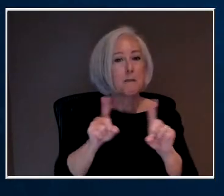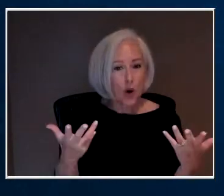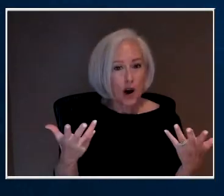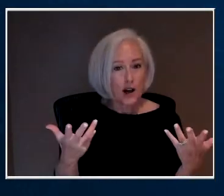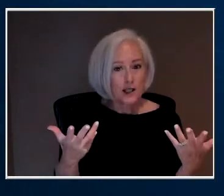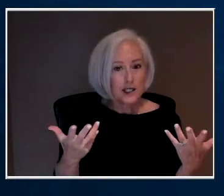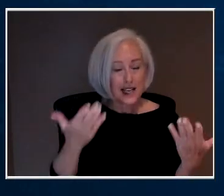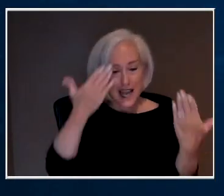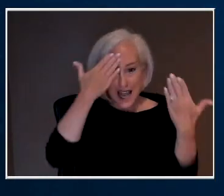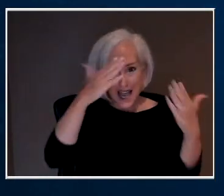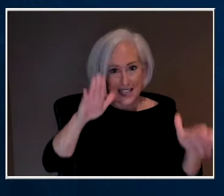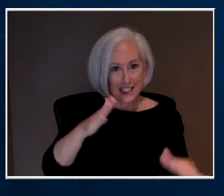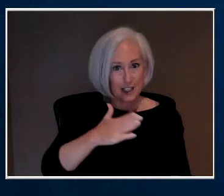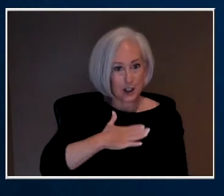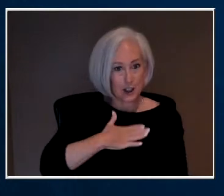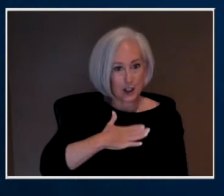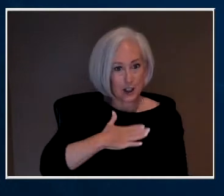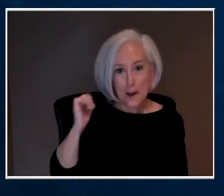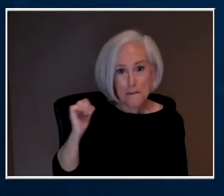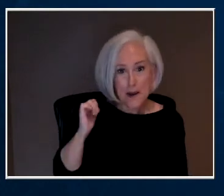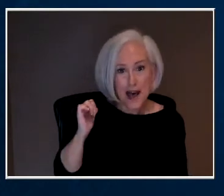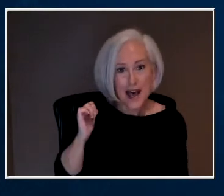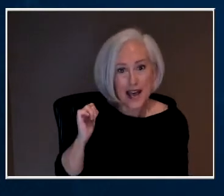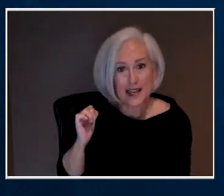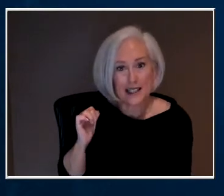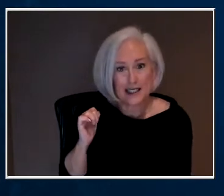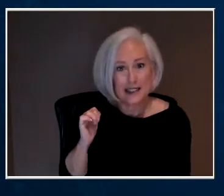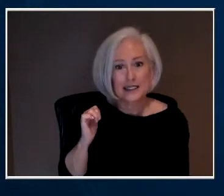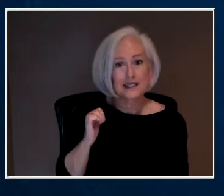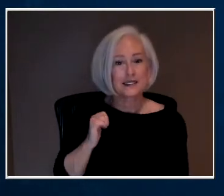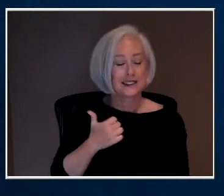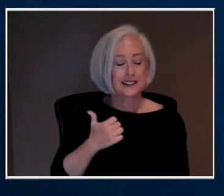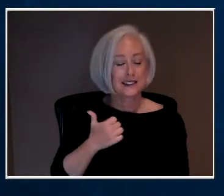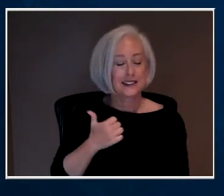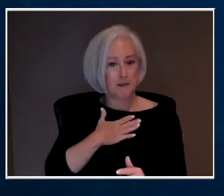back. So, sorry about the phone.